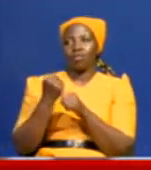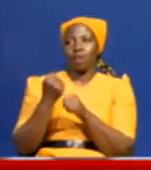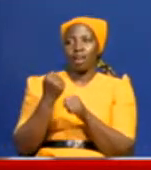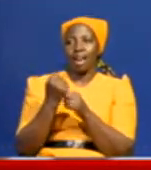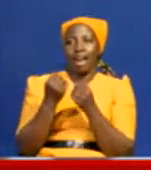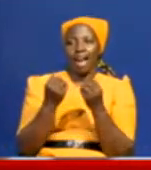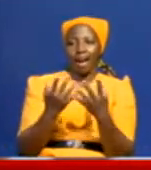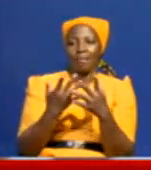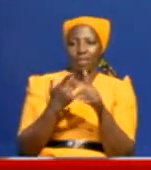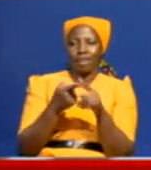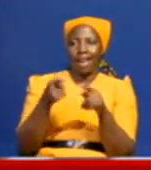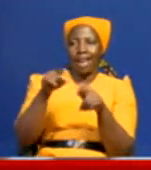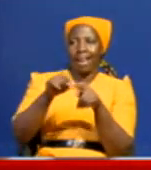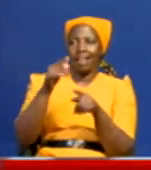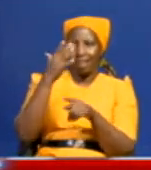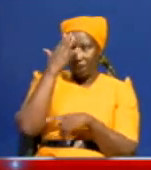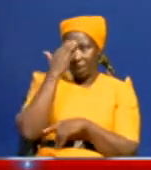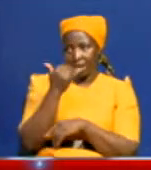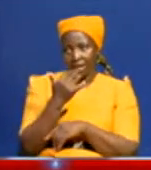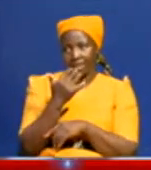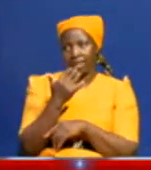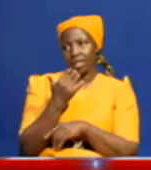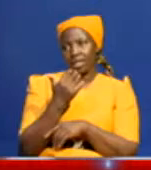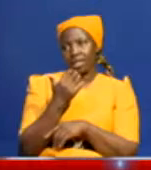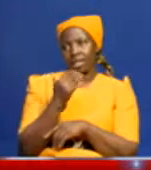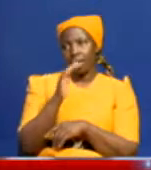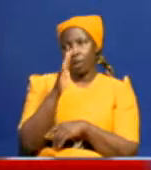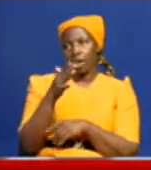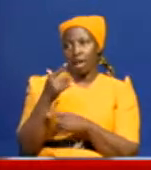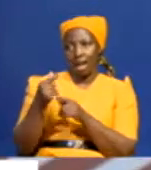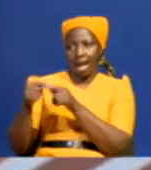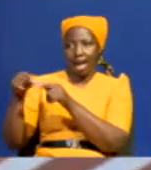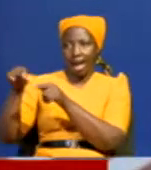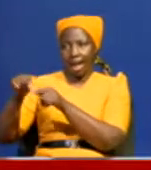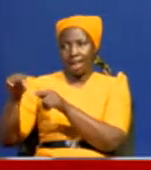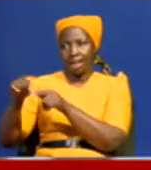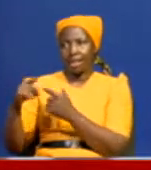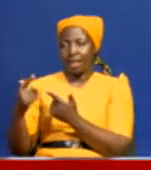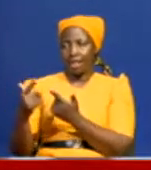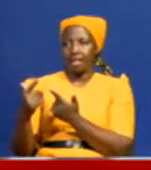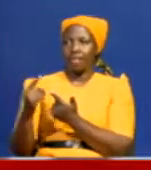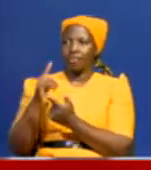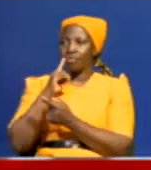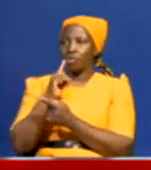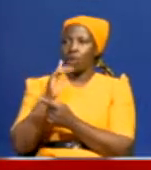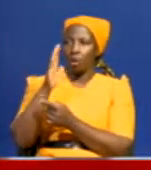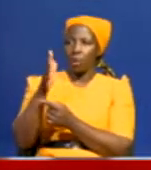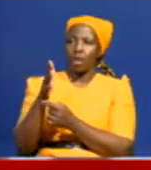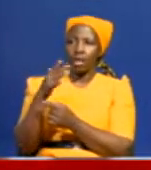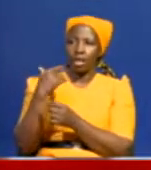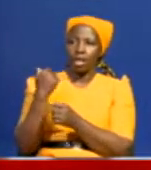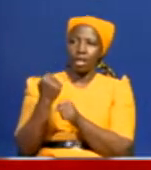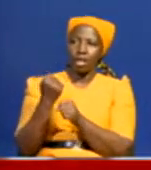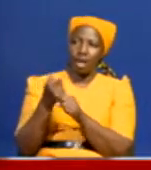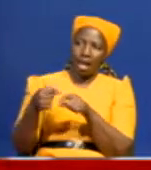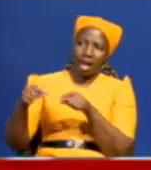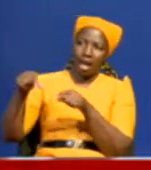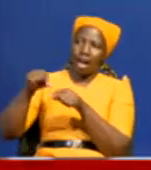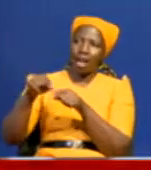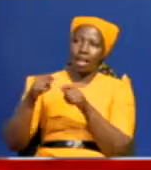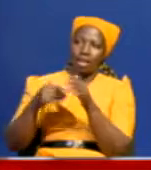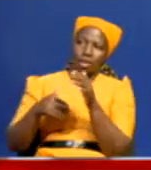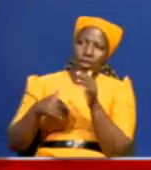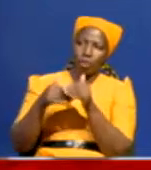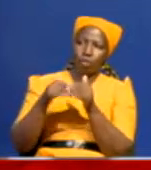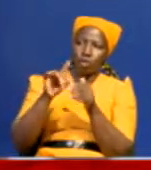how much are we matching up, because mm-hmm. it's 2.2 billion. There, so we'll match up with one. So mm-hmm. we are going to match up with almost